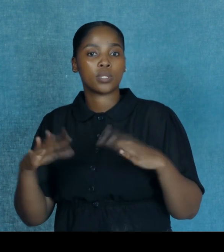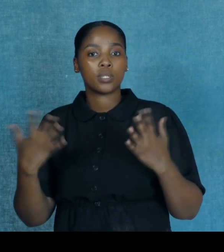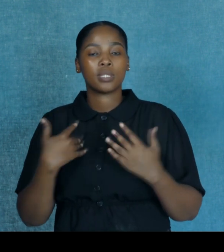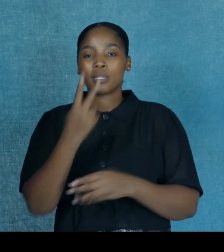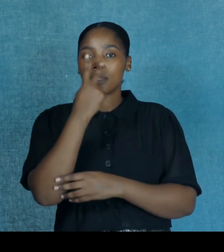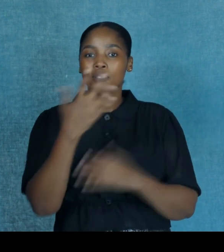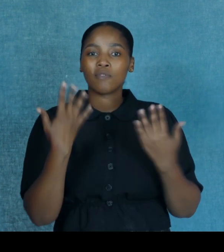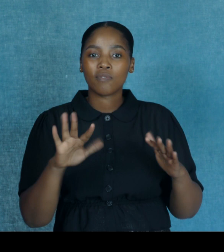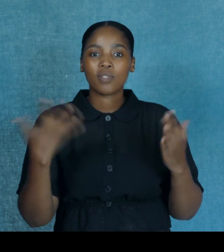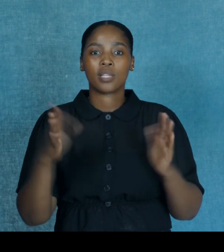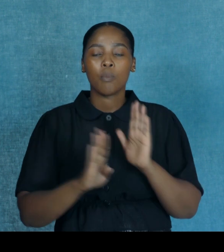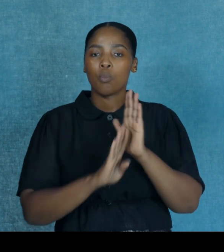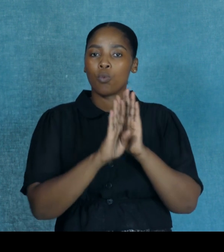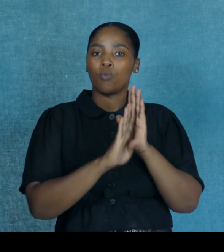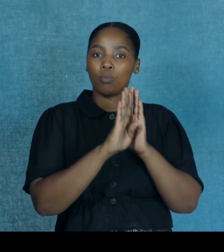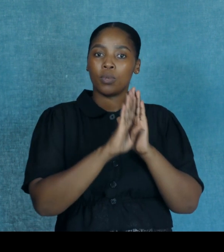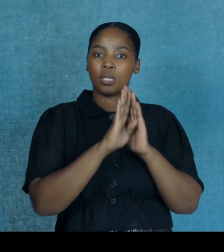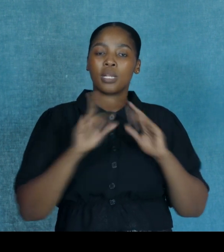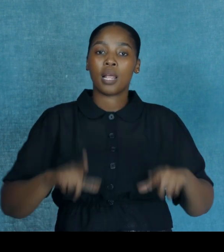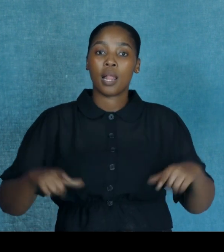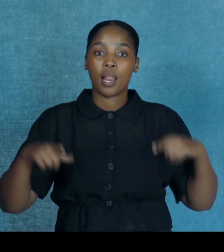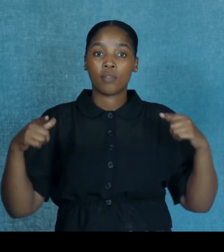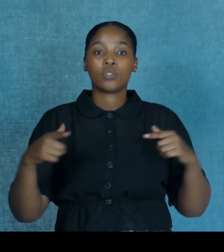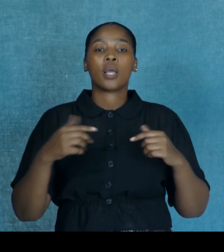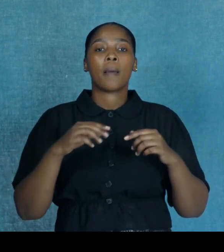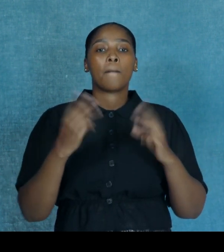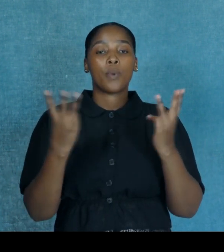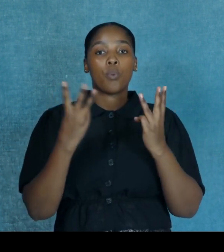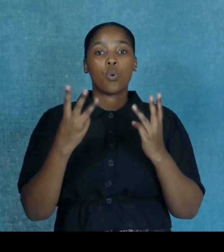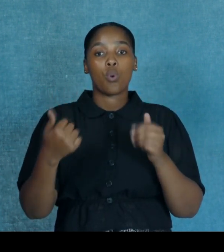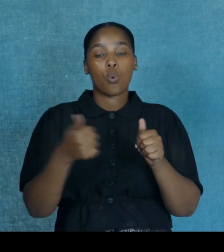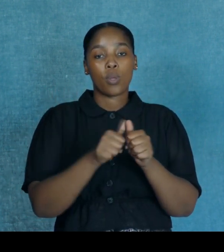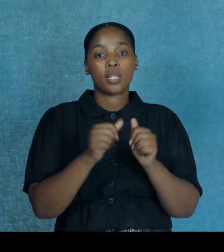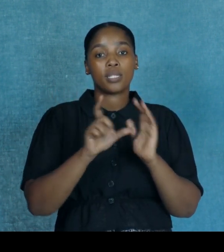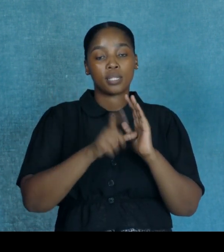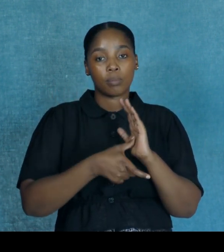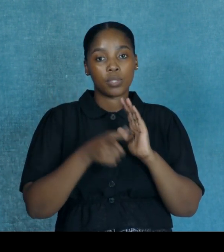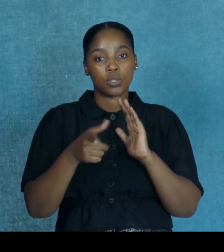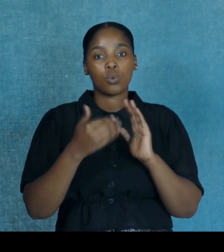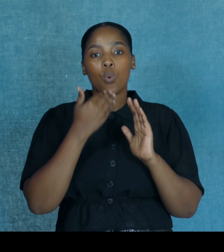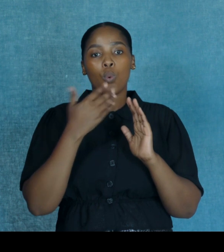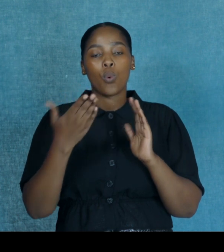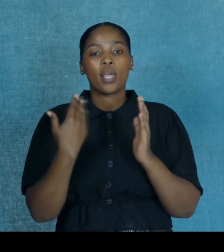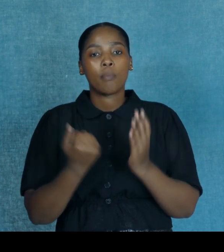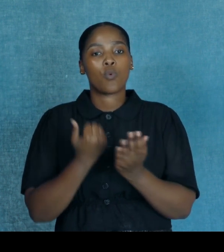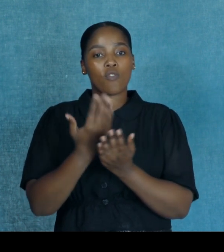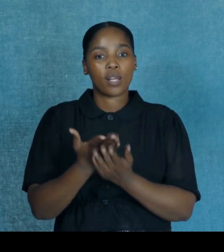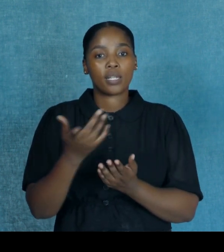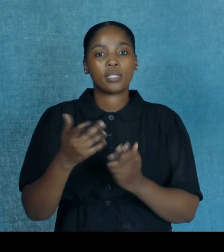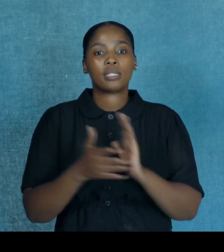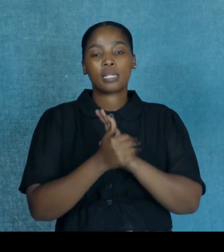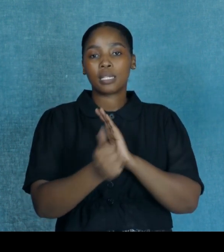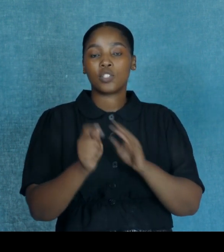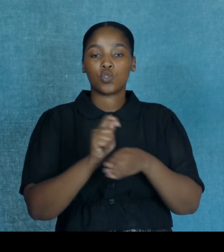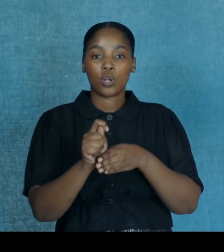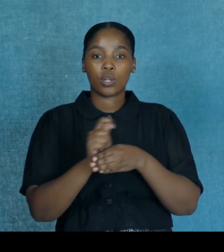significant improvements in the lives of persons with disabilities to whom we provide skills training. One of the interesting